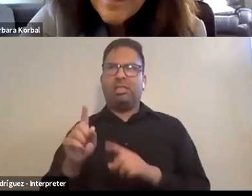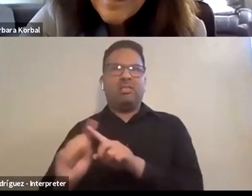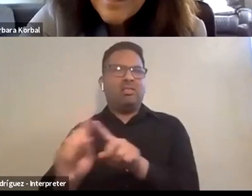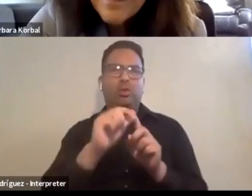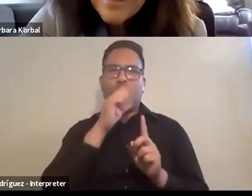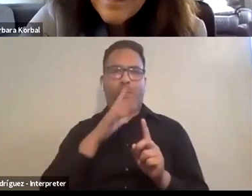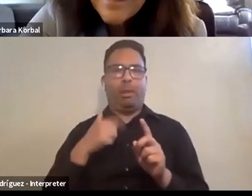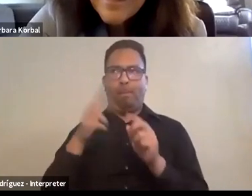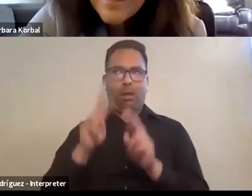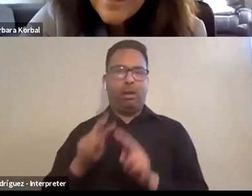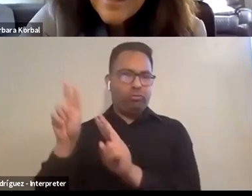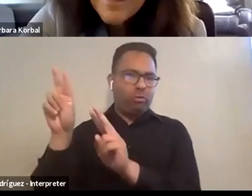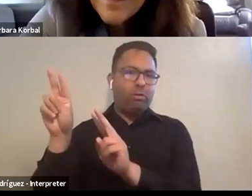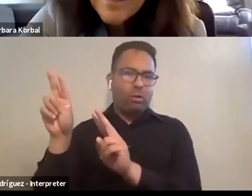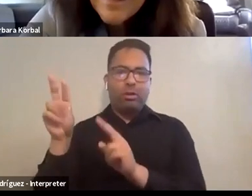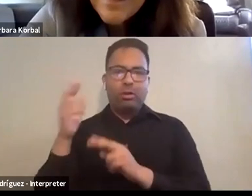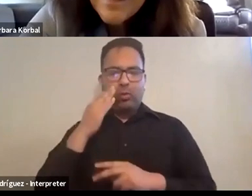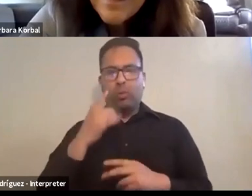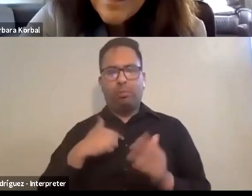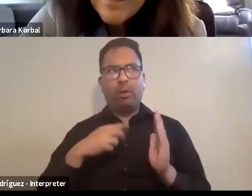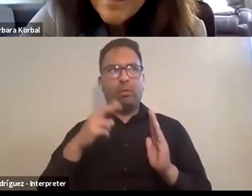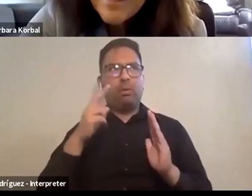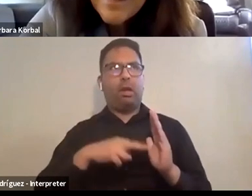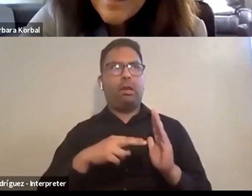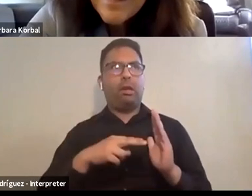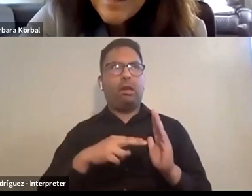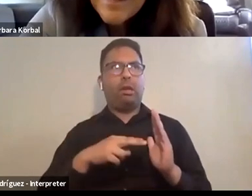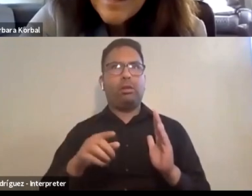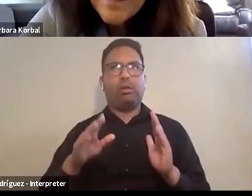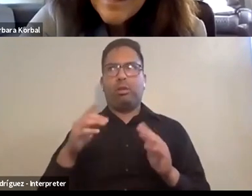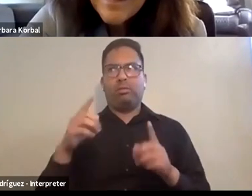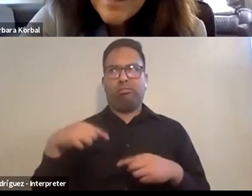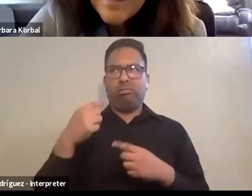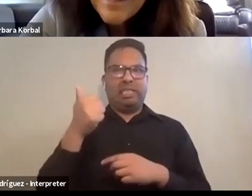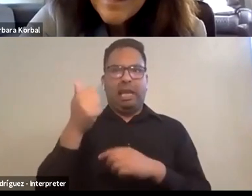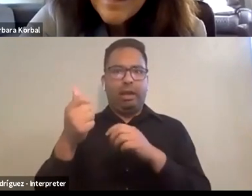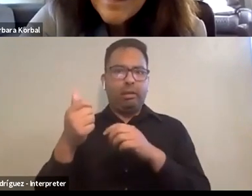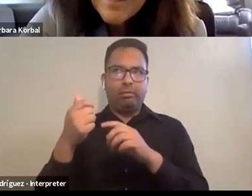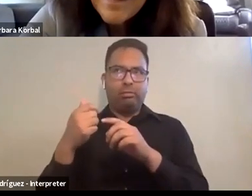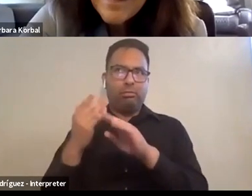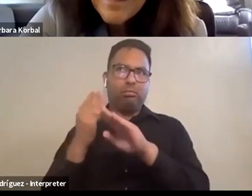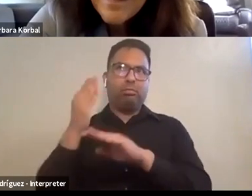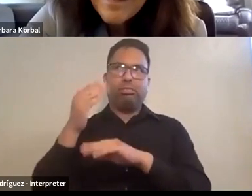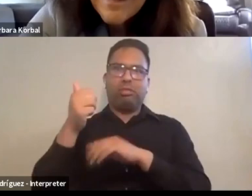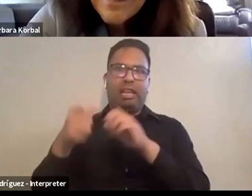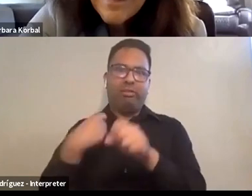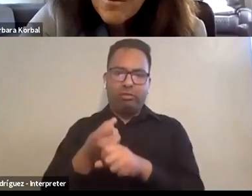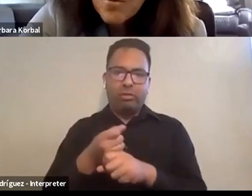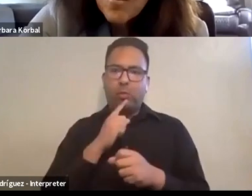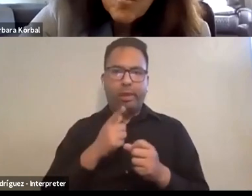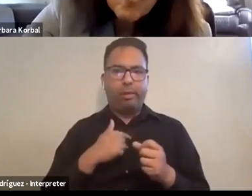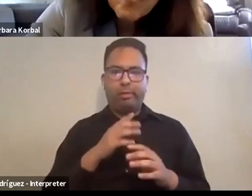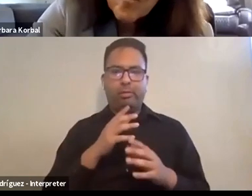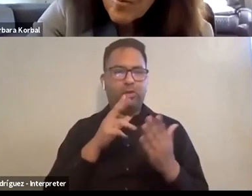up to, and, you know, just I've read and, you know, for 10 plus years and was exposed to in books and reading, but never